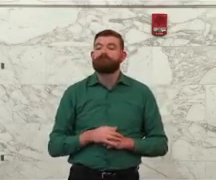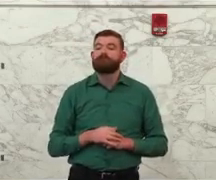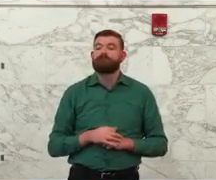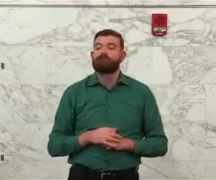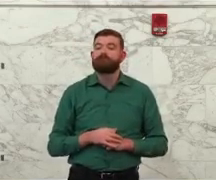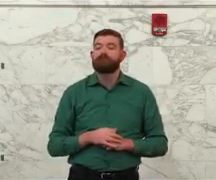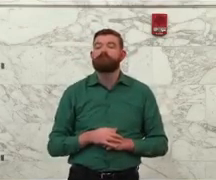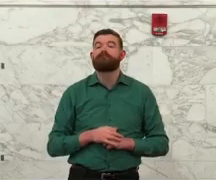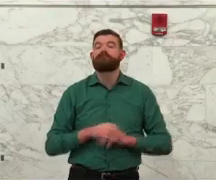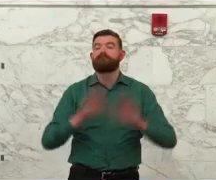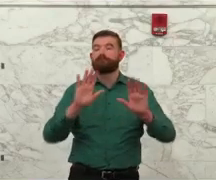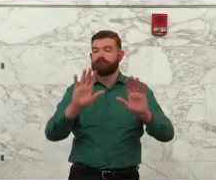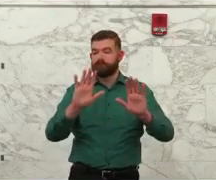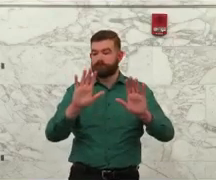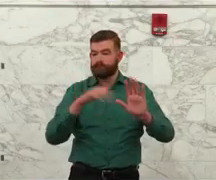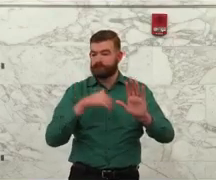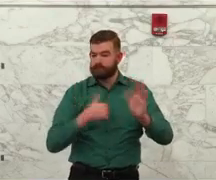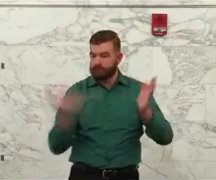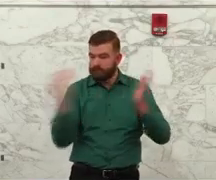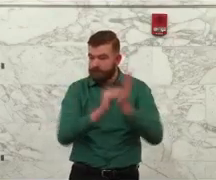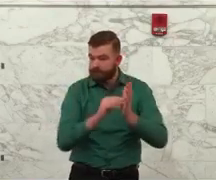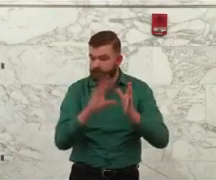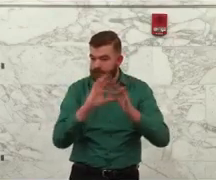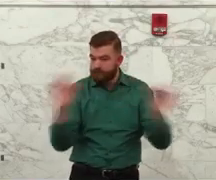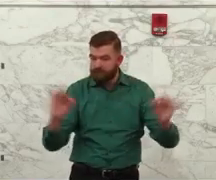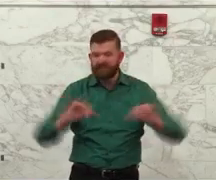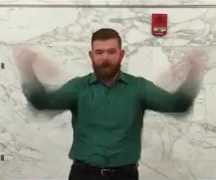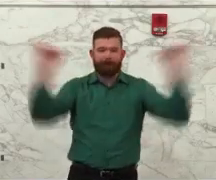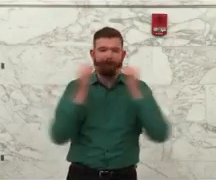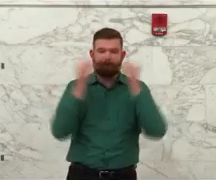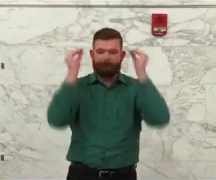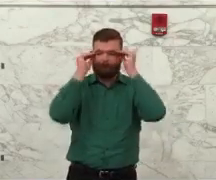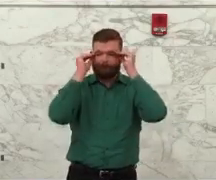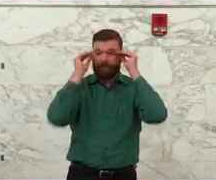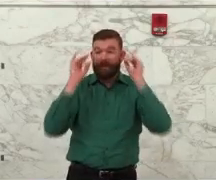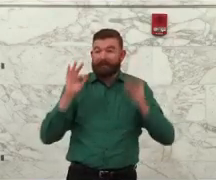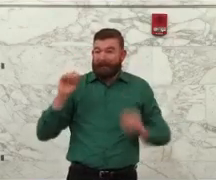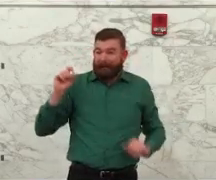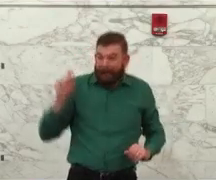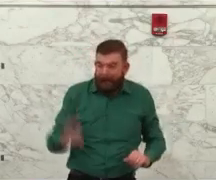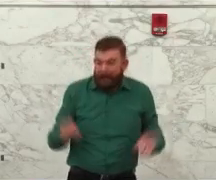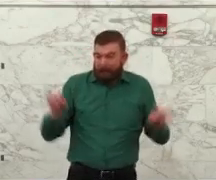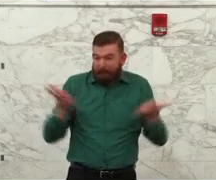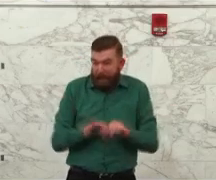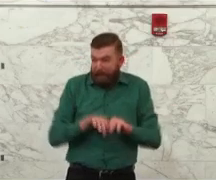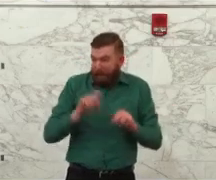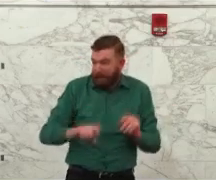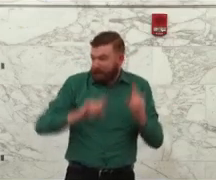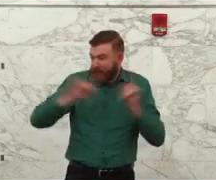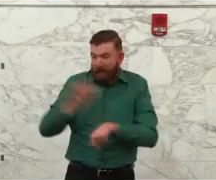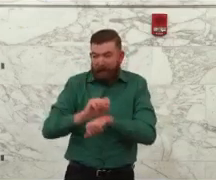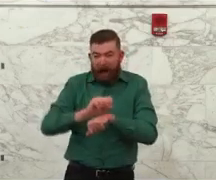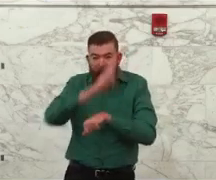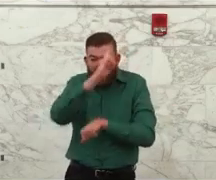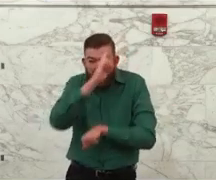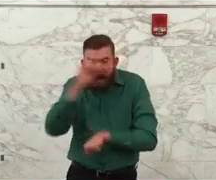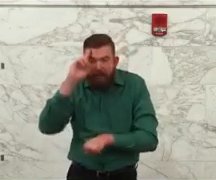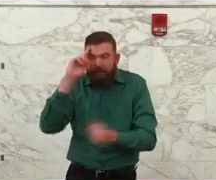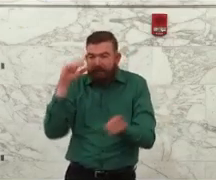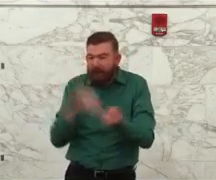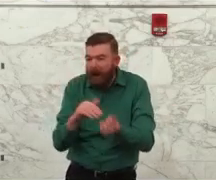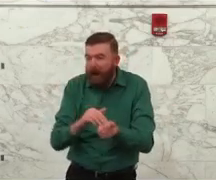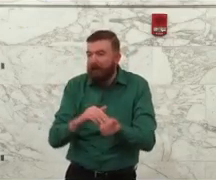This is the stay-at-home order. Only if we need you out there, only if you're an essential service, in which case we do